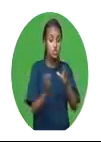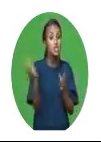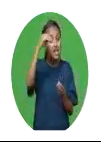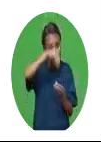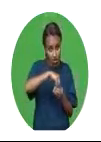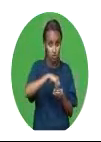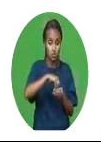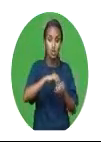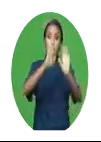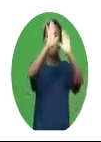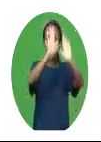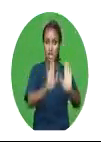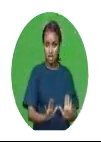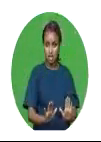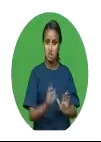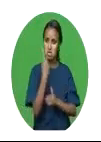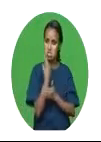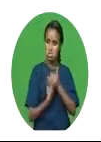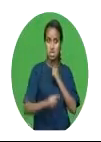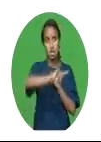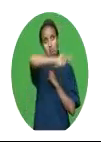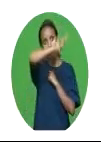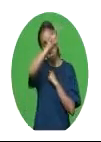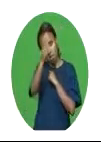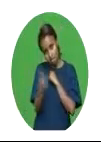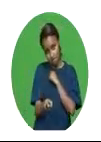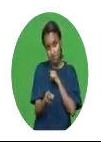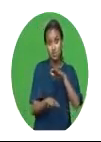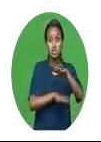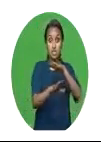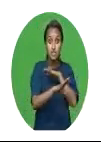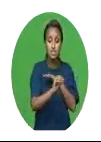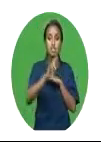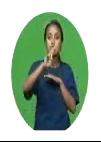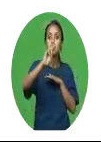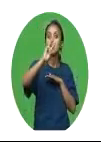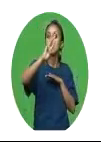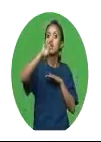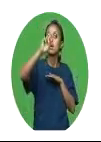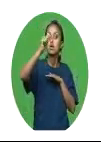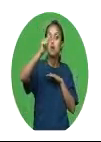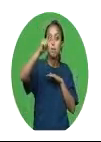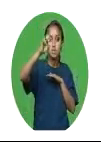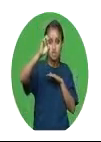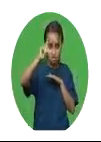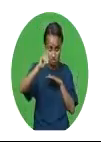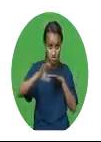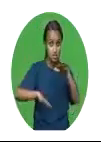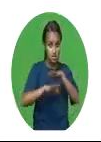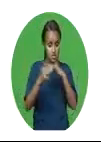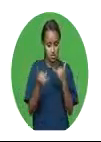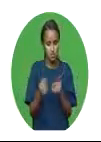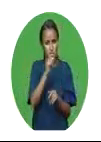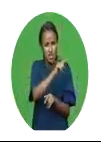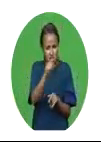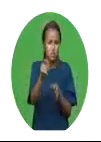includes planes, single curved surfaces, and wrapped surfaces. Let's describe each